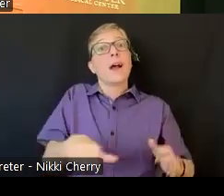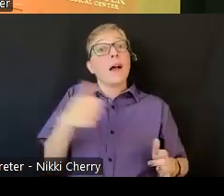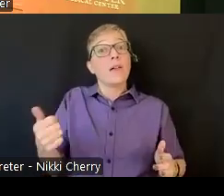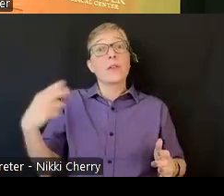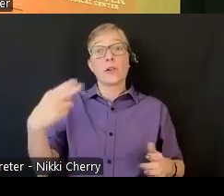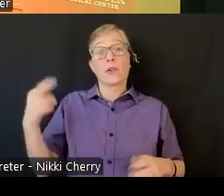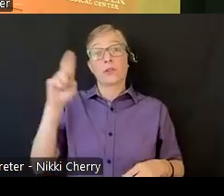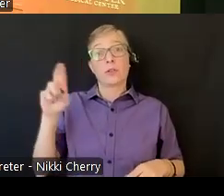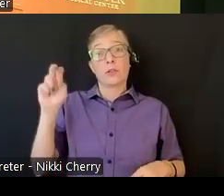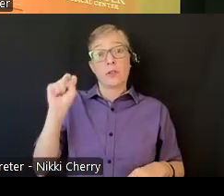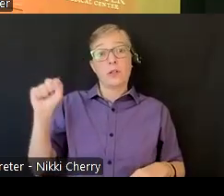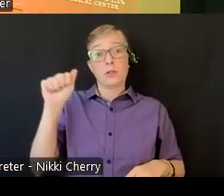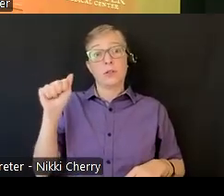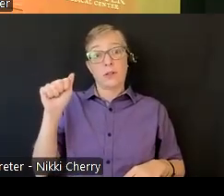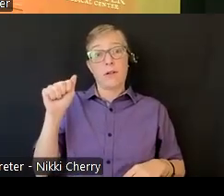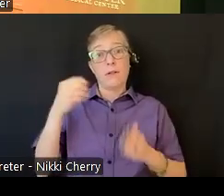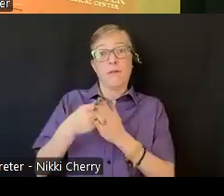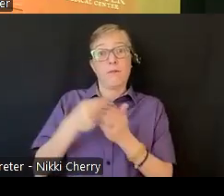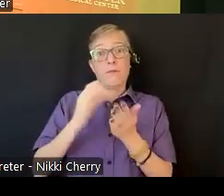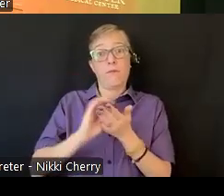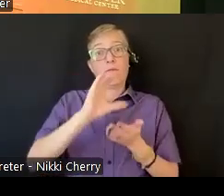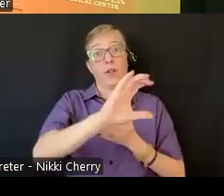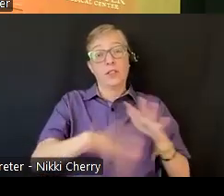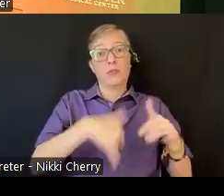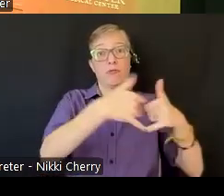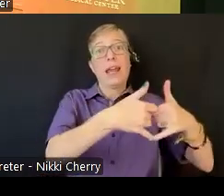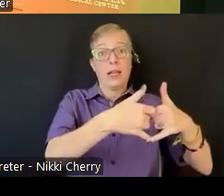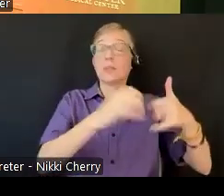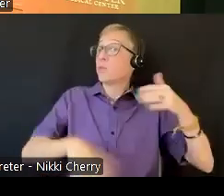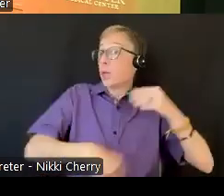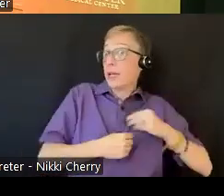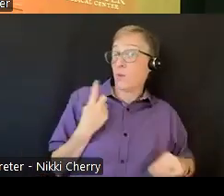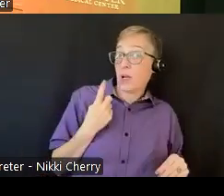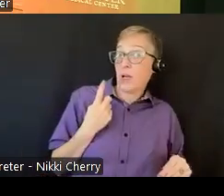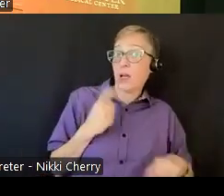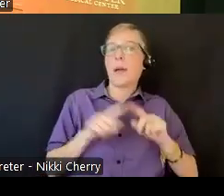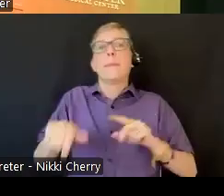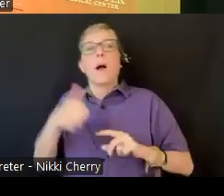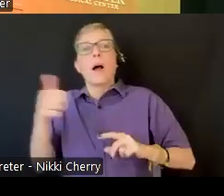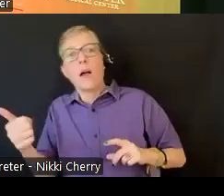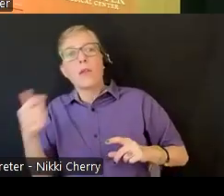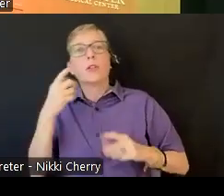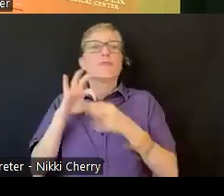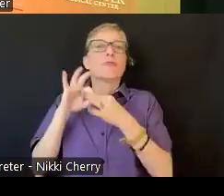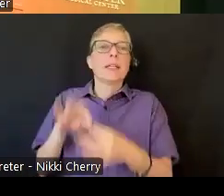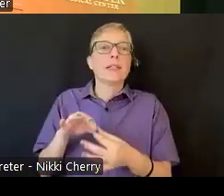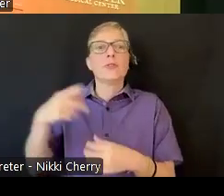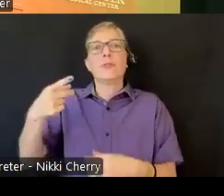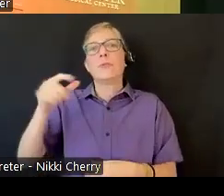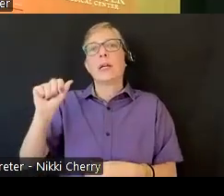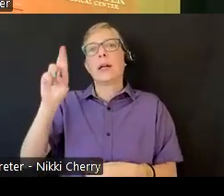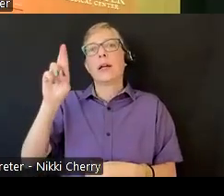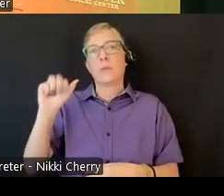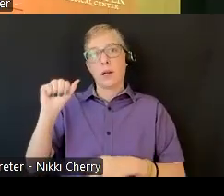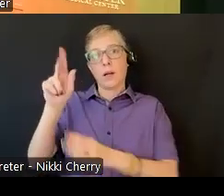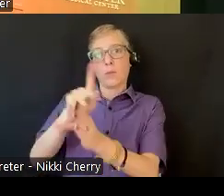one, but another HRSA-funded grant in relation to paraprofessional training as well. We also welcomed a new